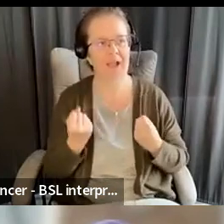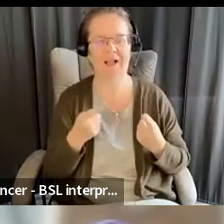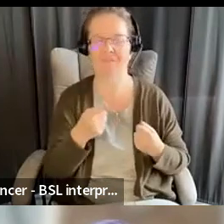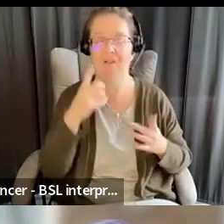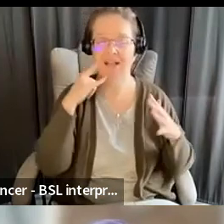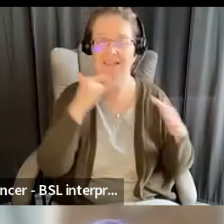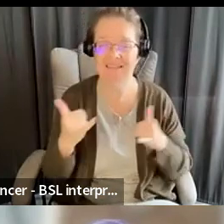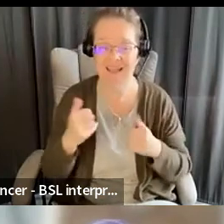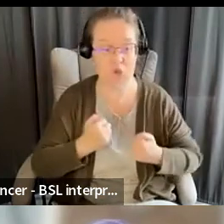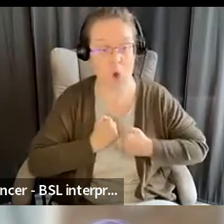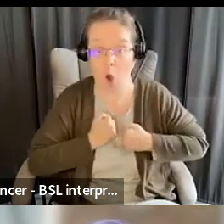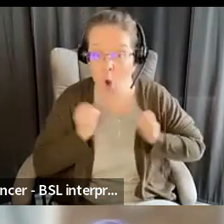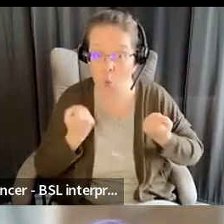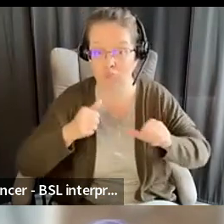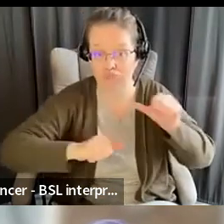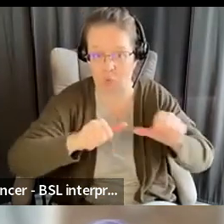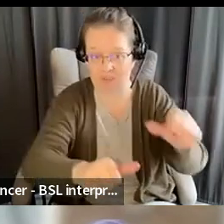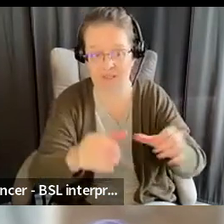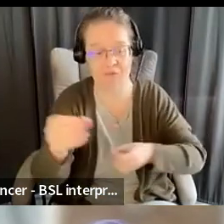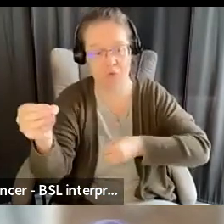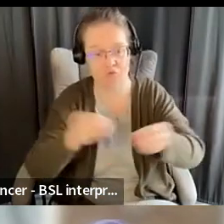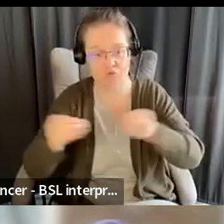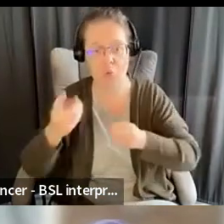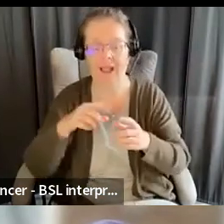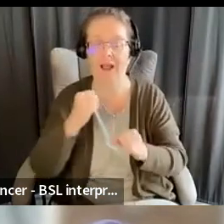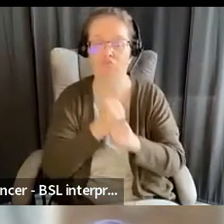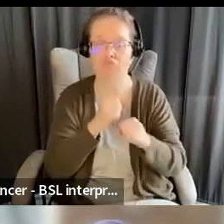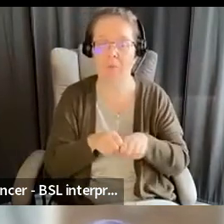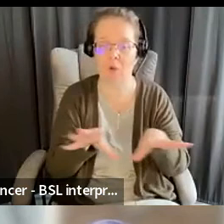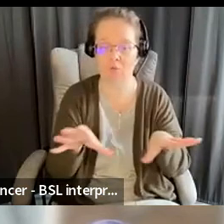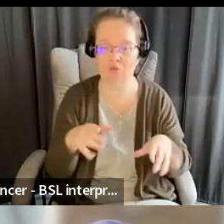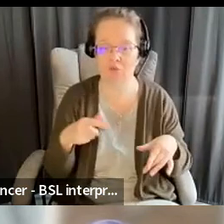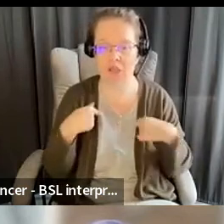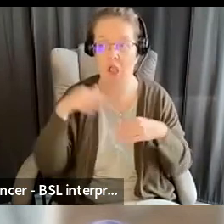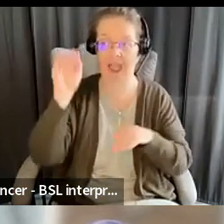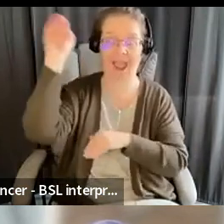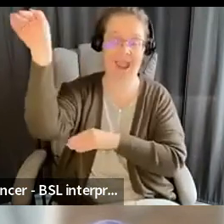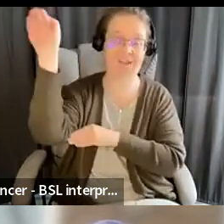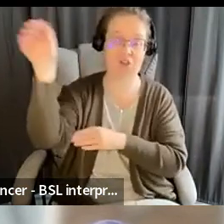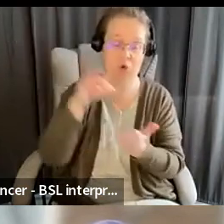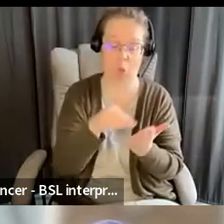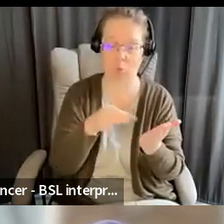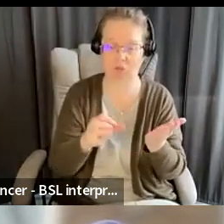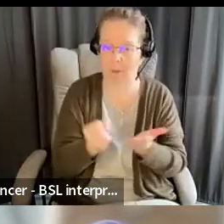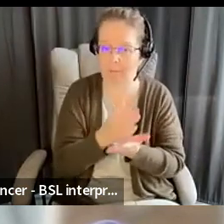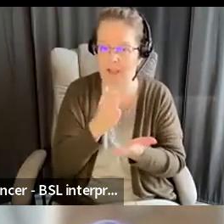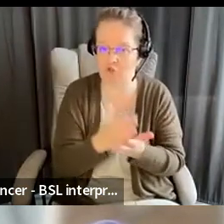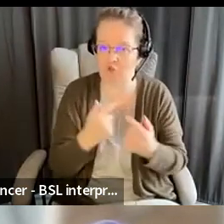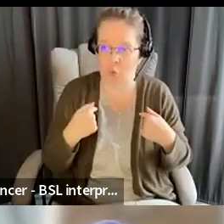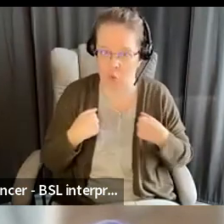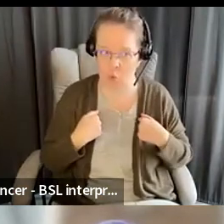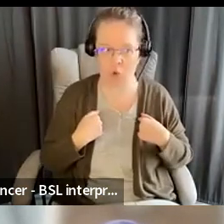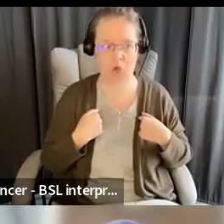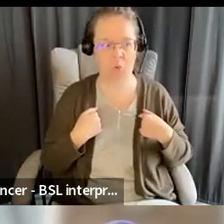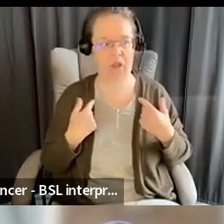testing our own processes just now with recruitment, promotion by an external auditor to make sure that we're making